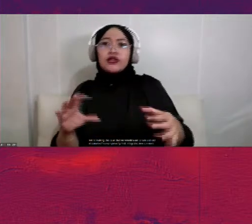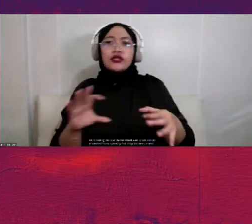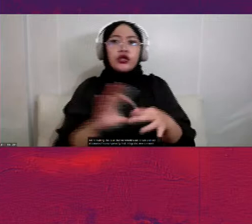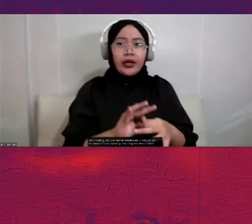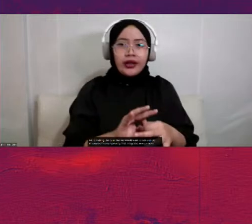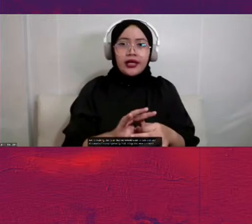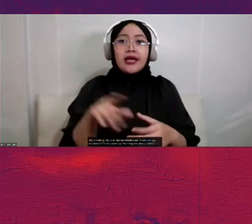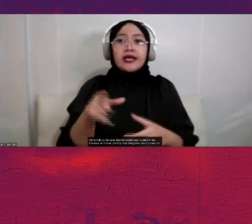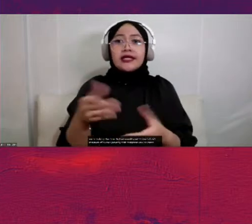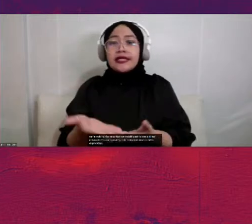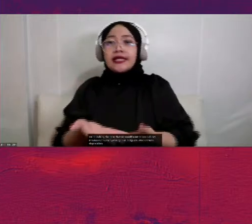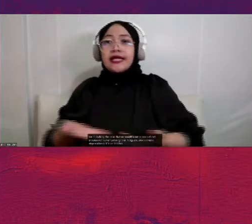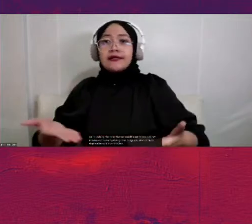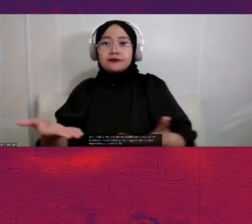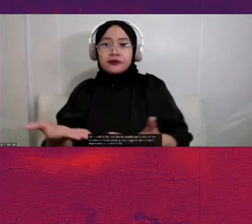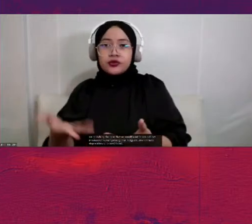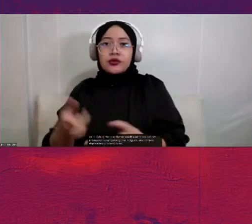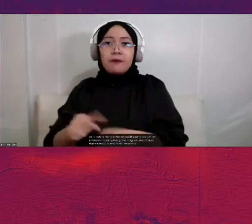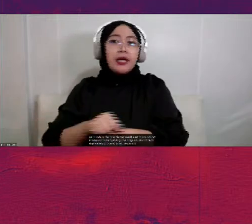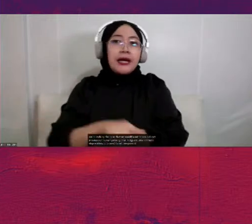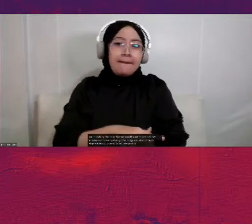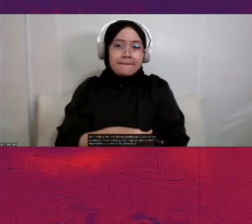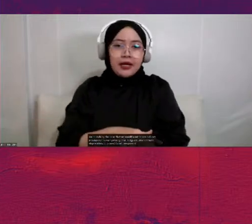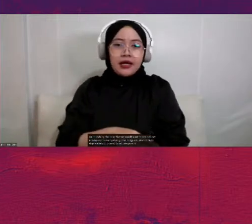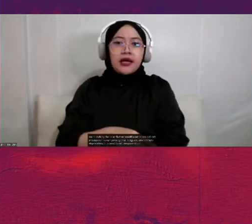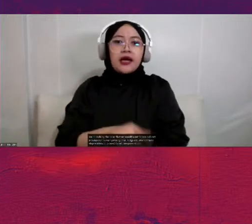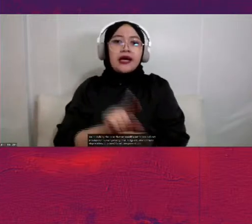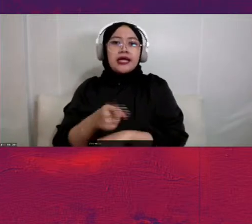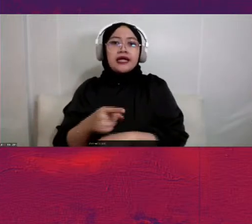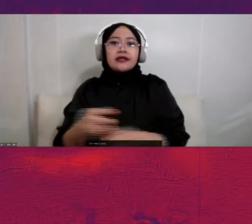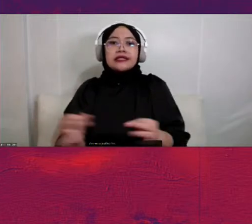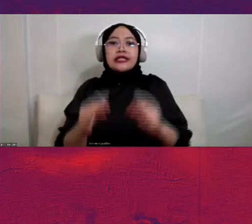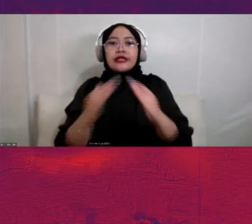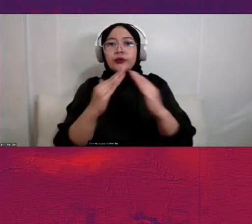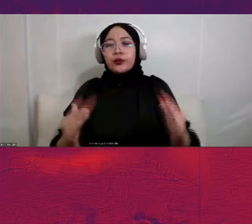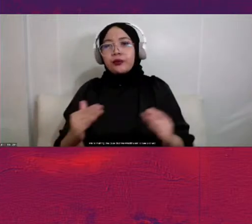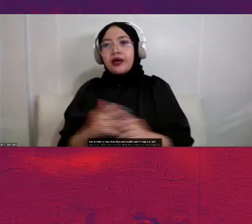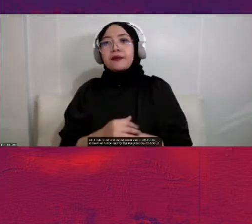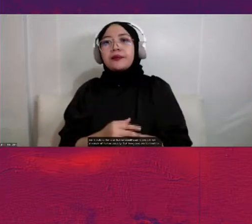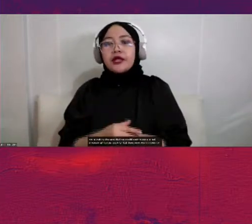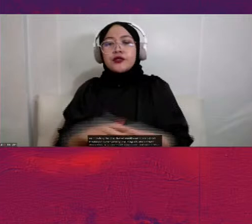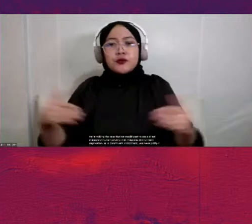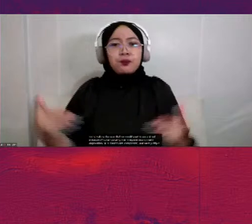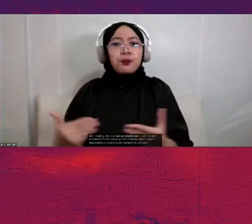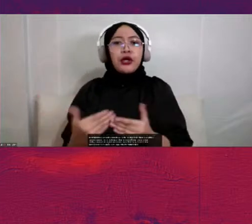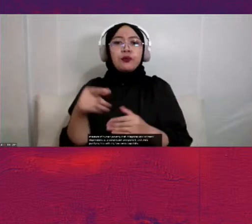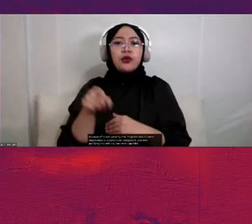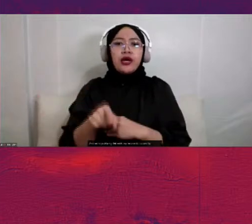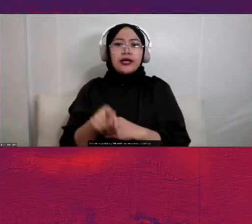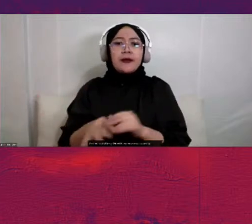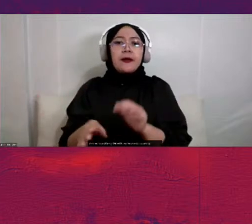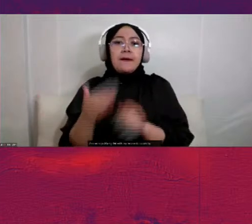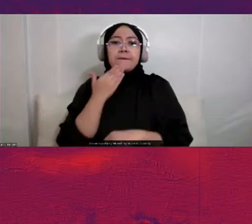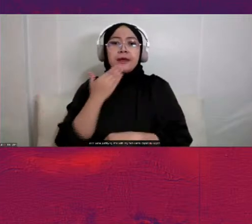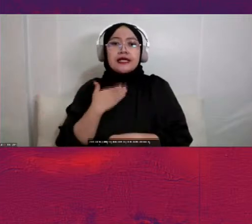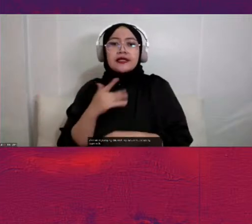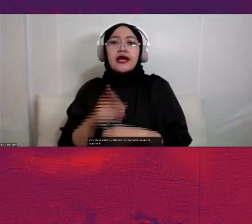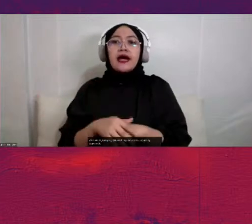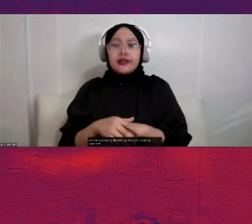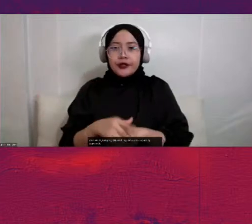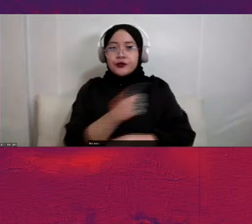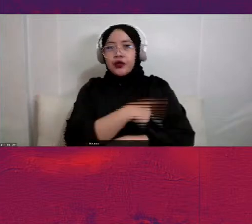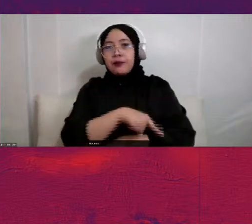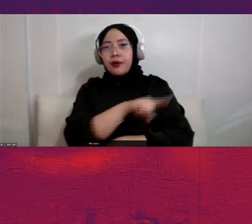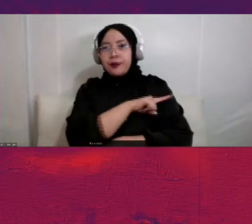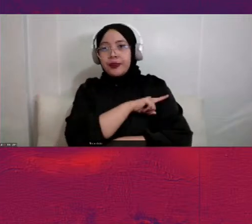environmental deprivation as a constituent component. And we're justifying this with a multi-sense capability approach.